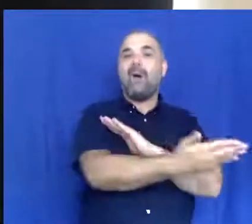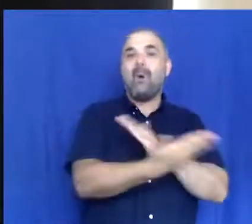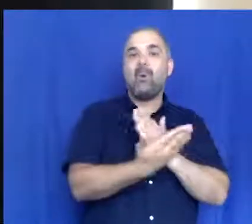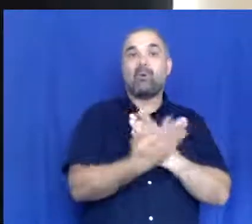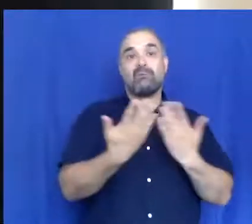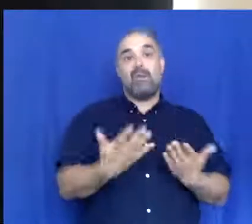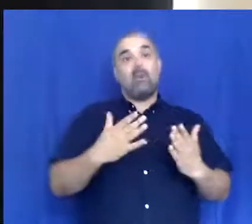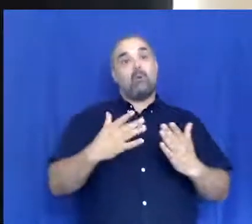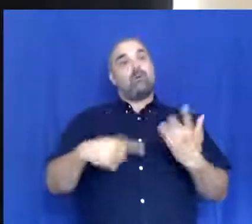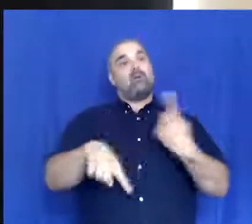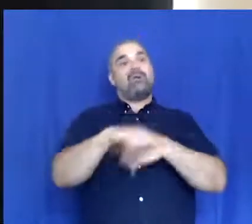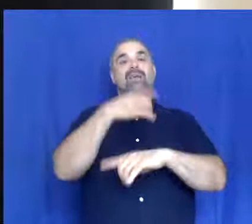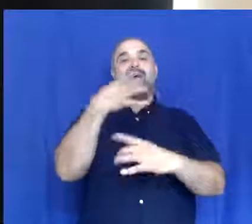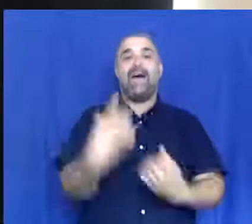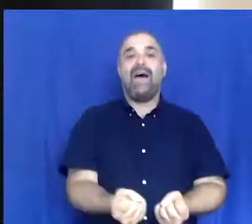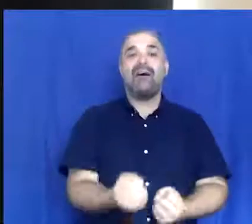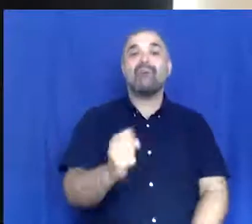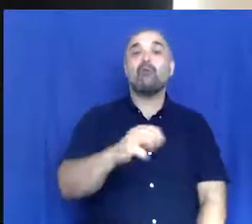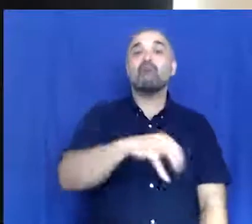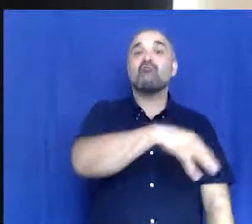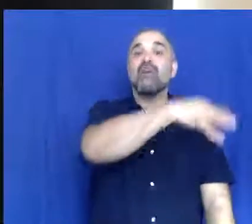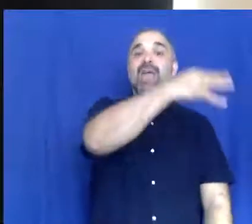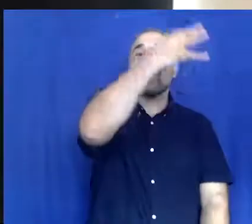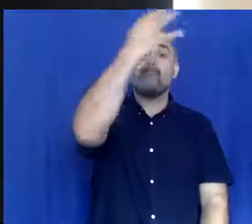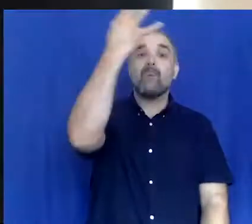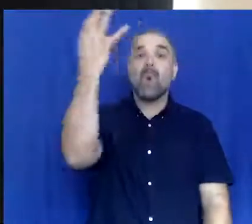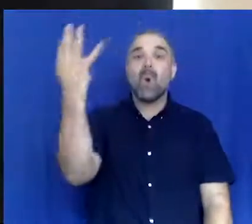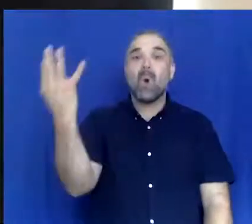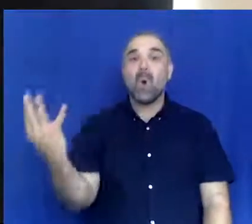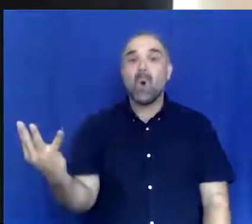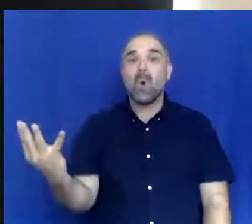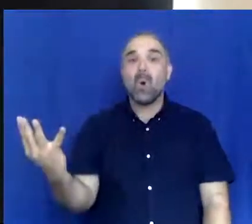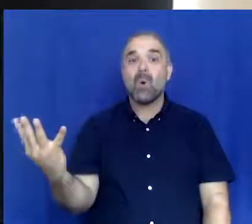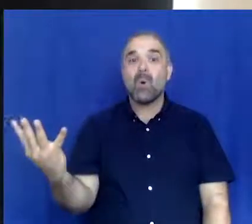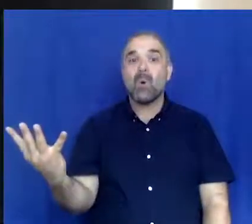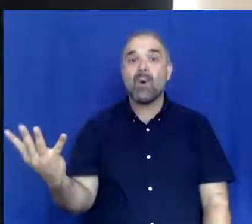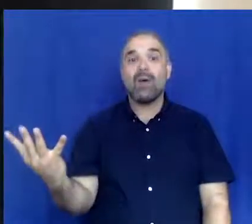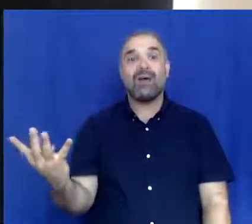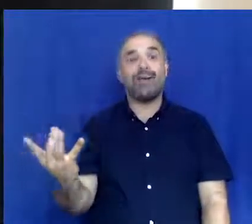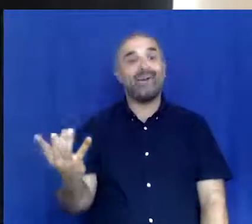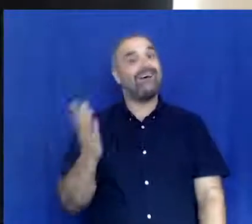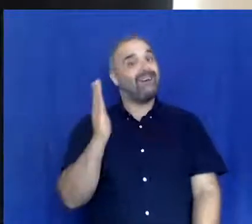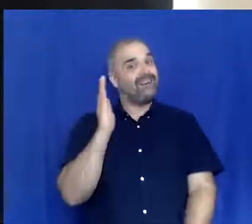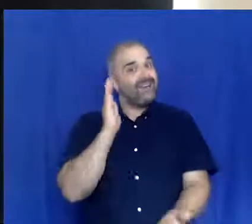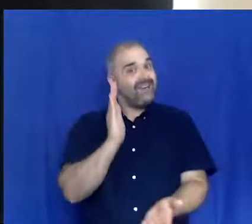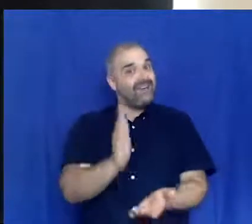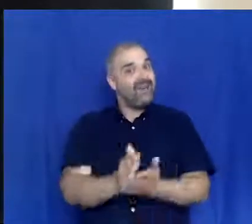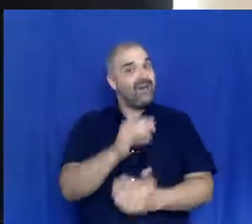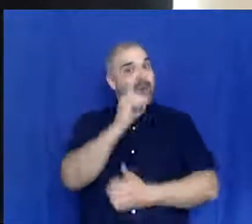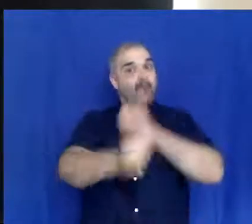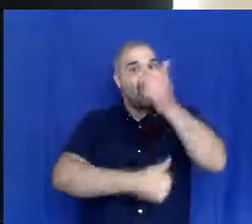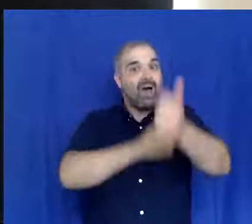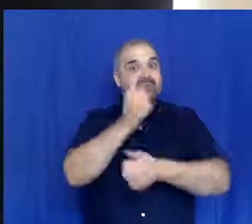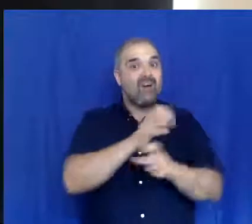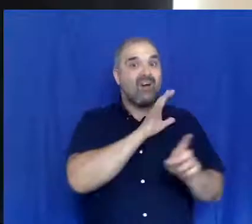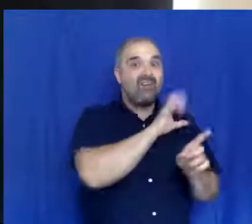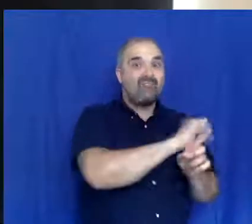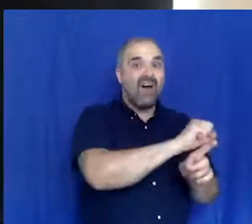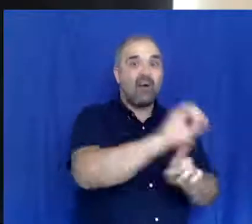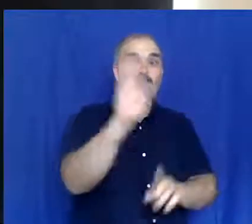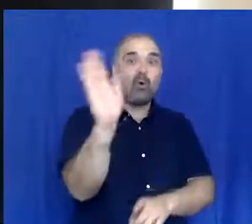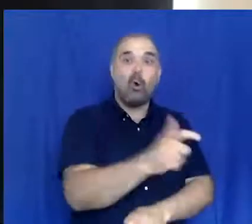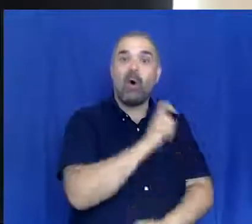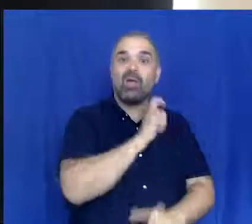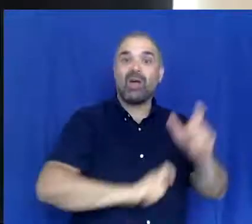day out? Now we have a rainbow. Well done for finding all